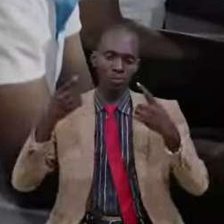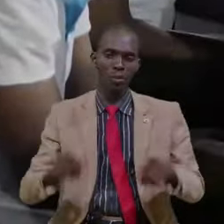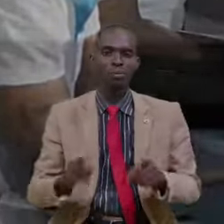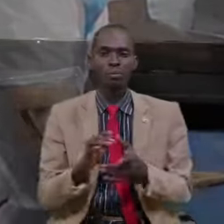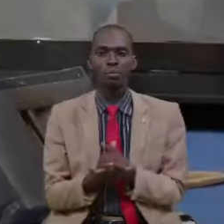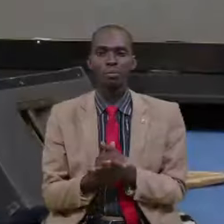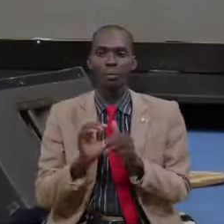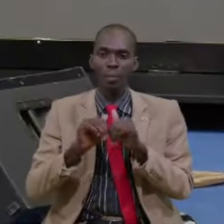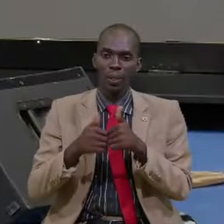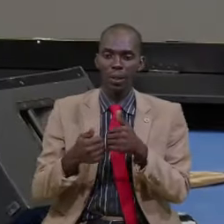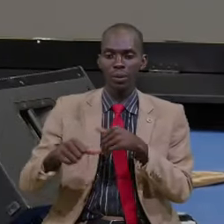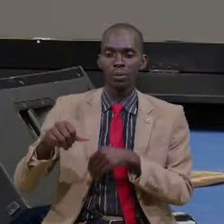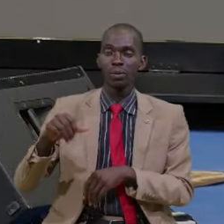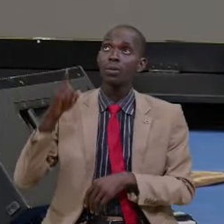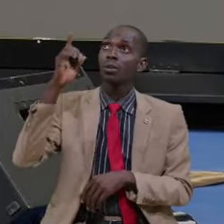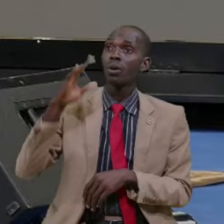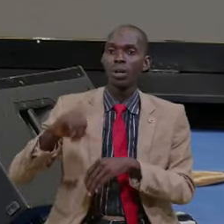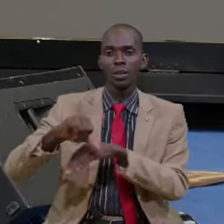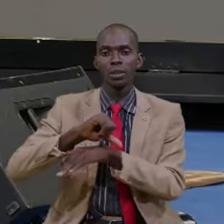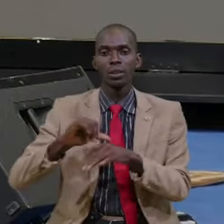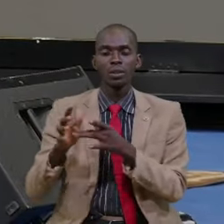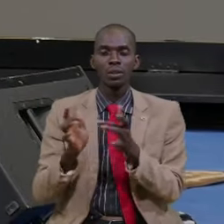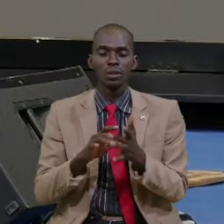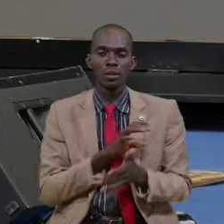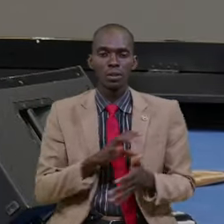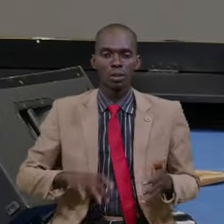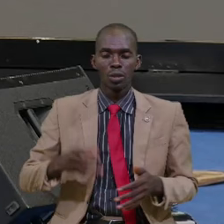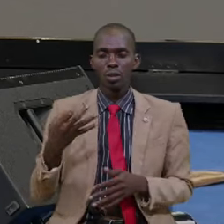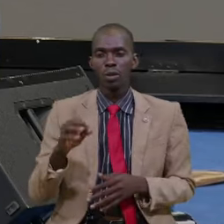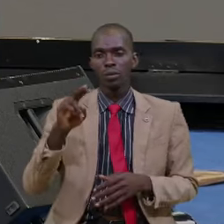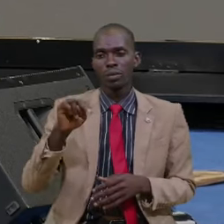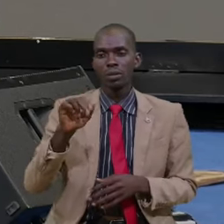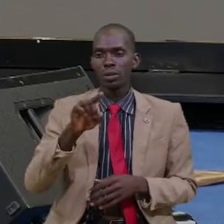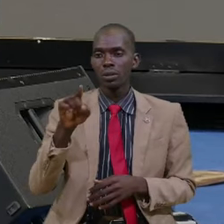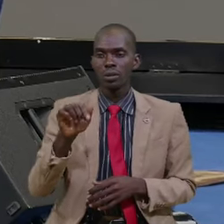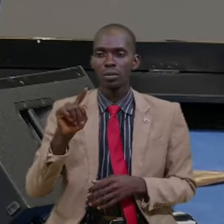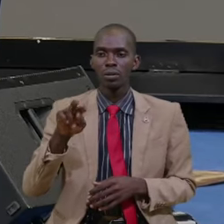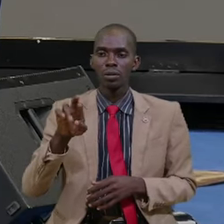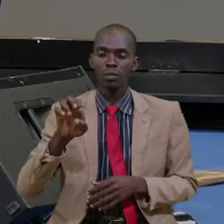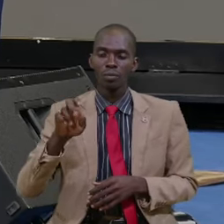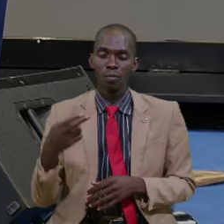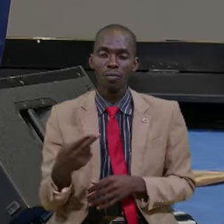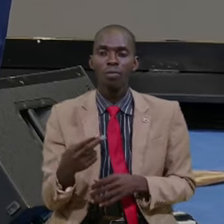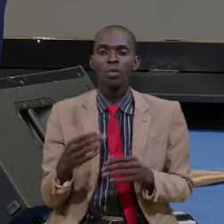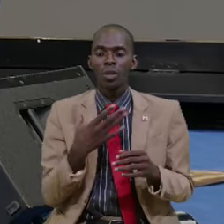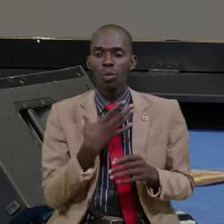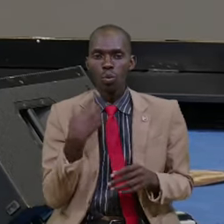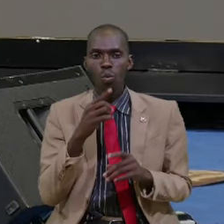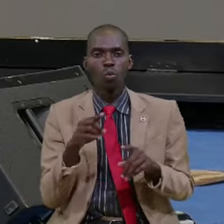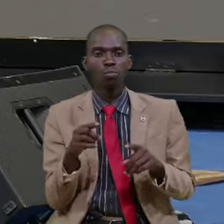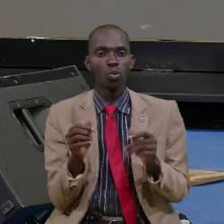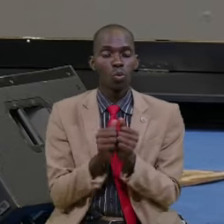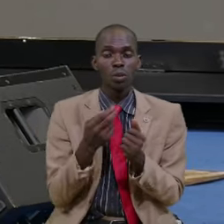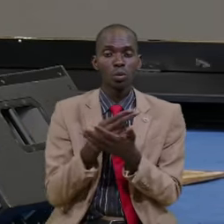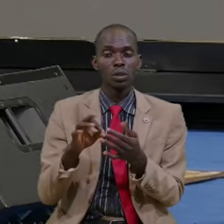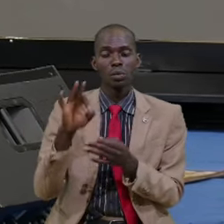anointed Jesus of Nazareth with the Holy Ghost and with power, who went about doing good